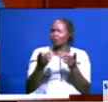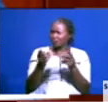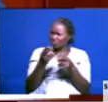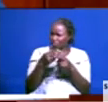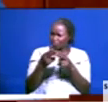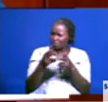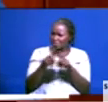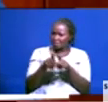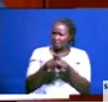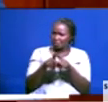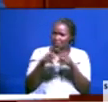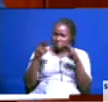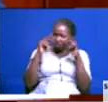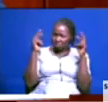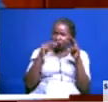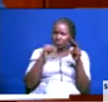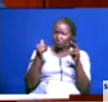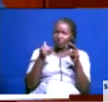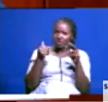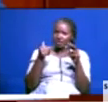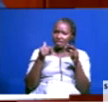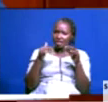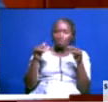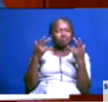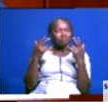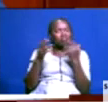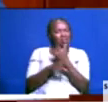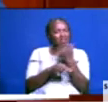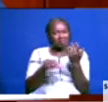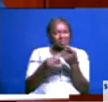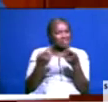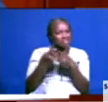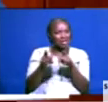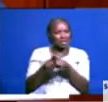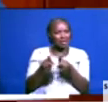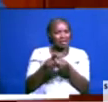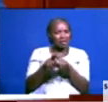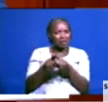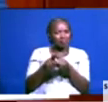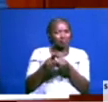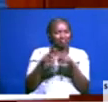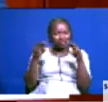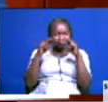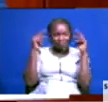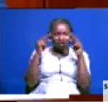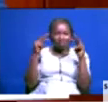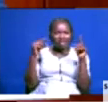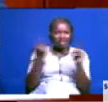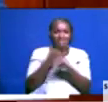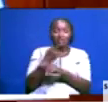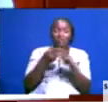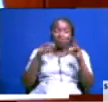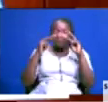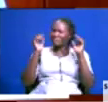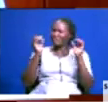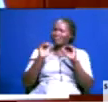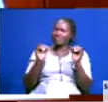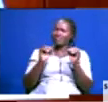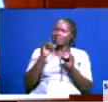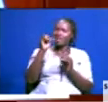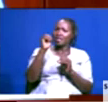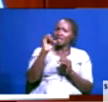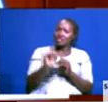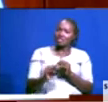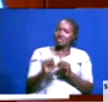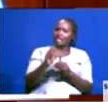Those are not cattle thieves. Those are terrorists. They are no different from Al-Shabaab, ISIS, and all other terror